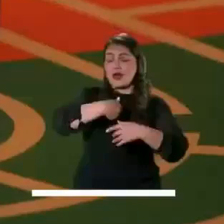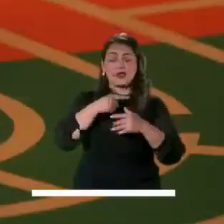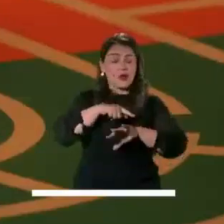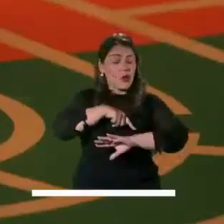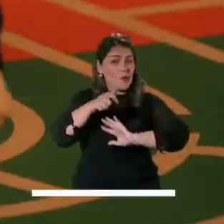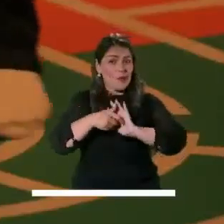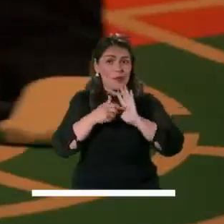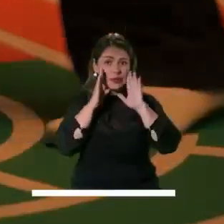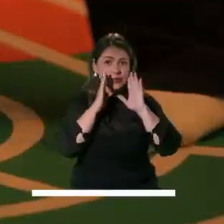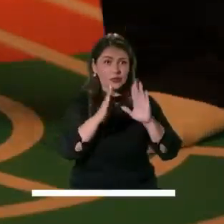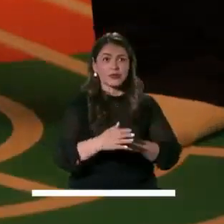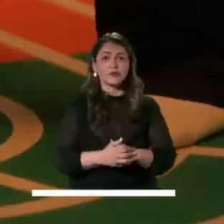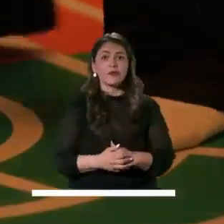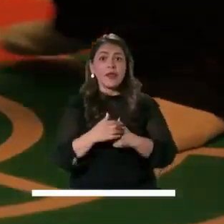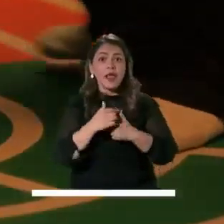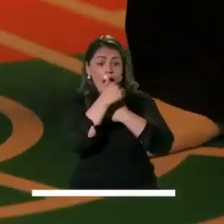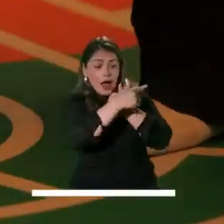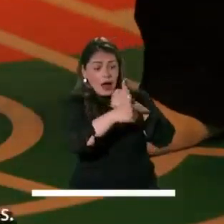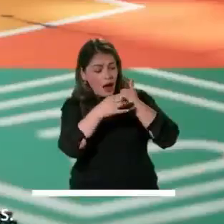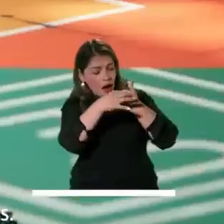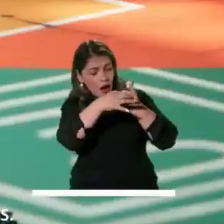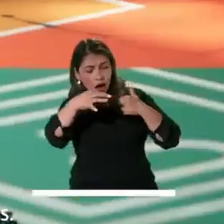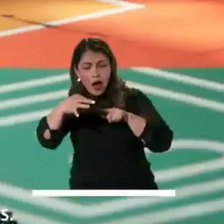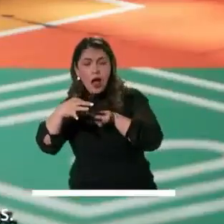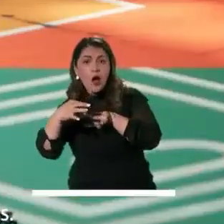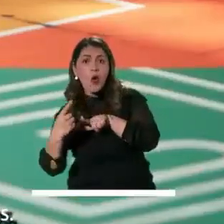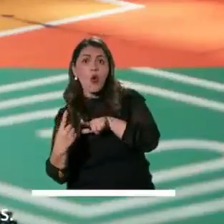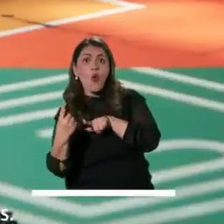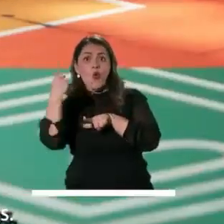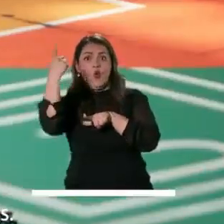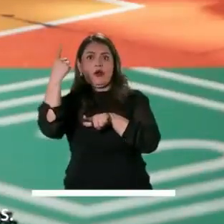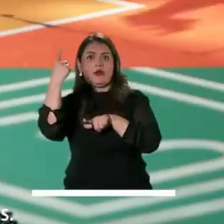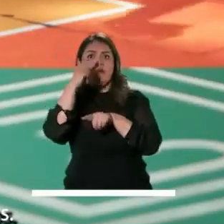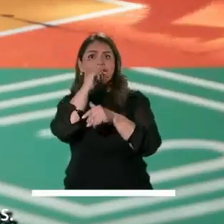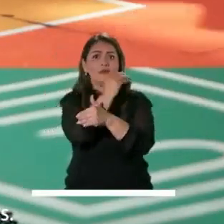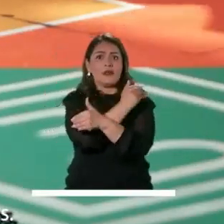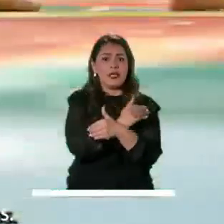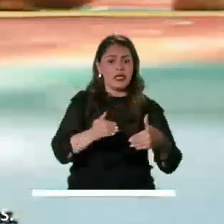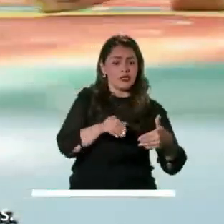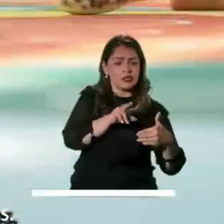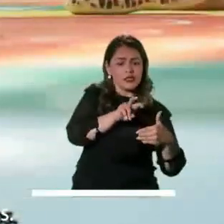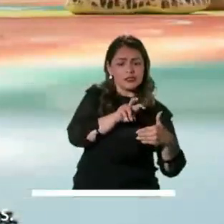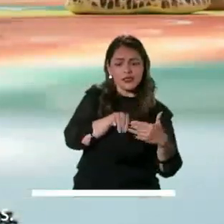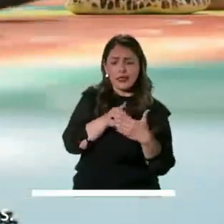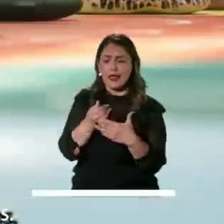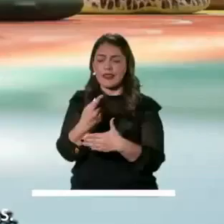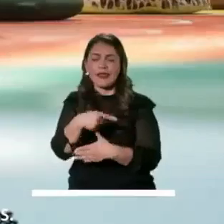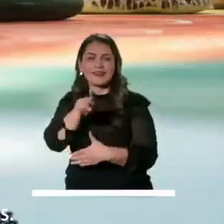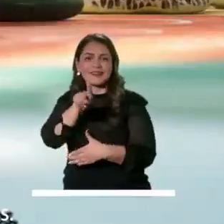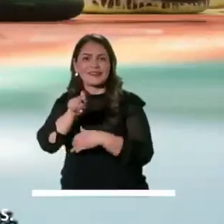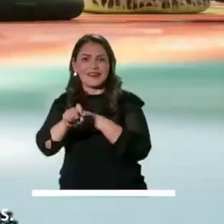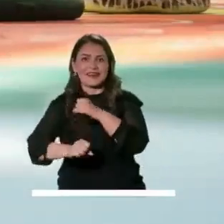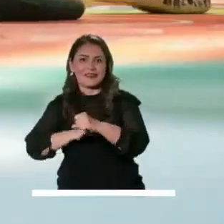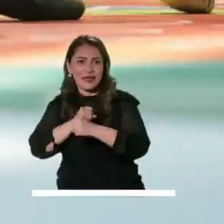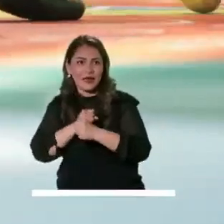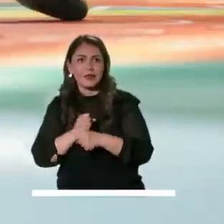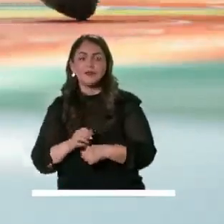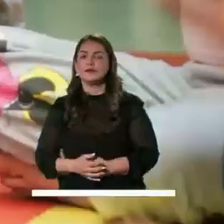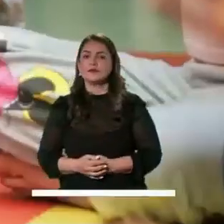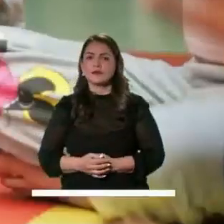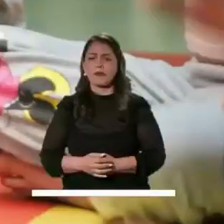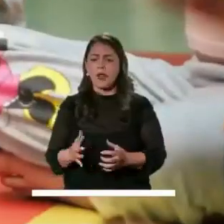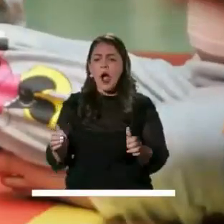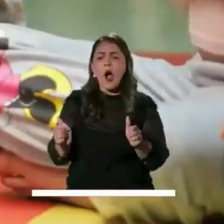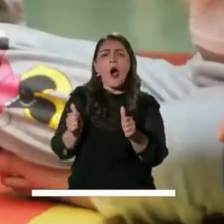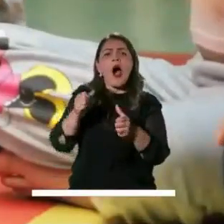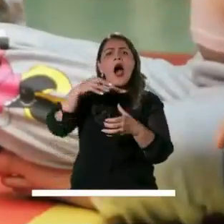Antioquia that cares for children and adolescents between the age of 7 and 16. With me are professionals